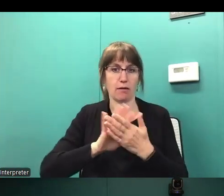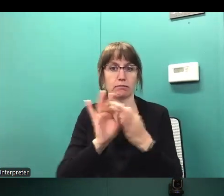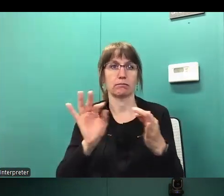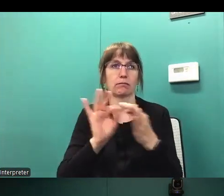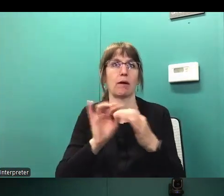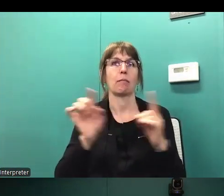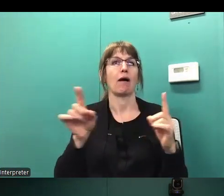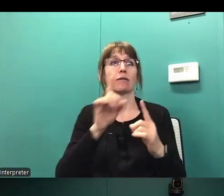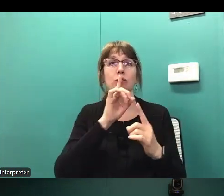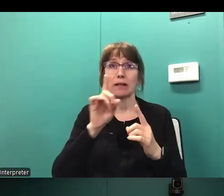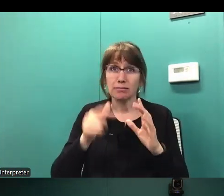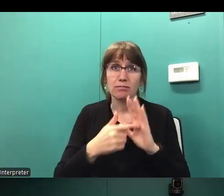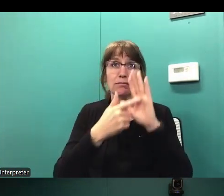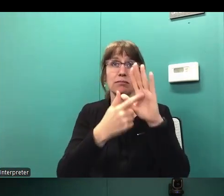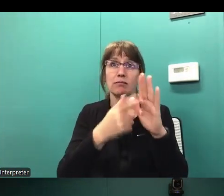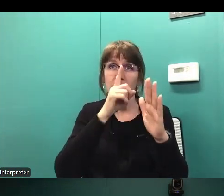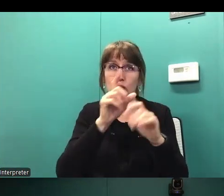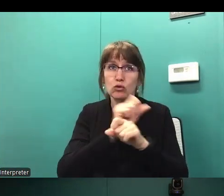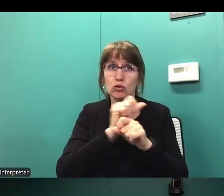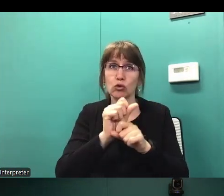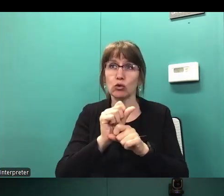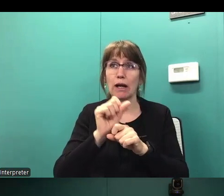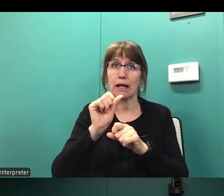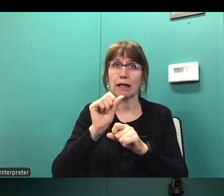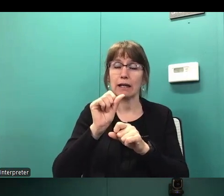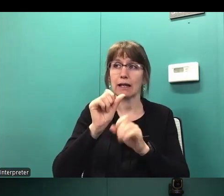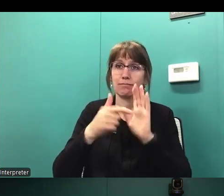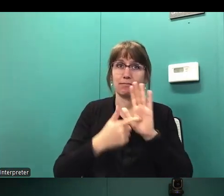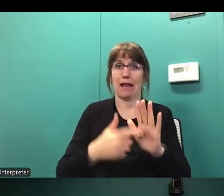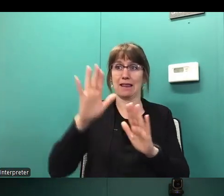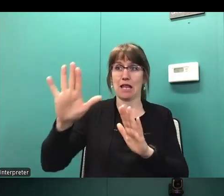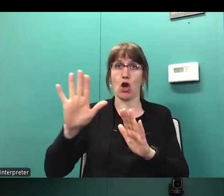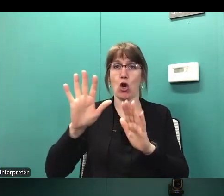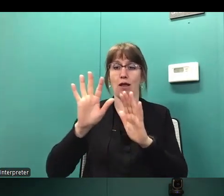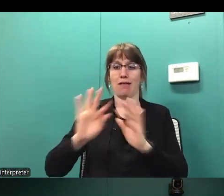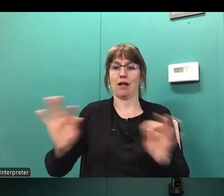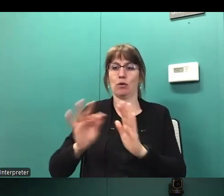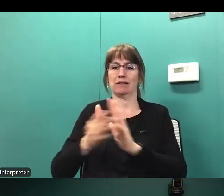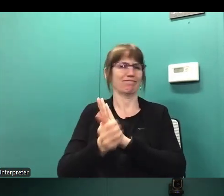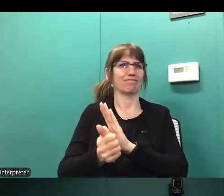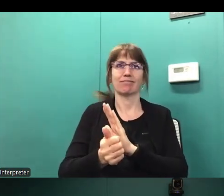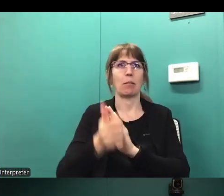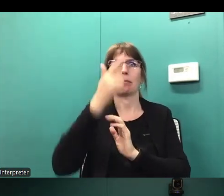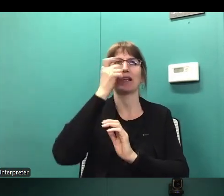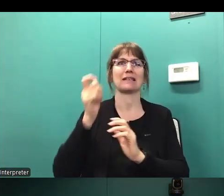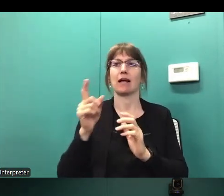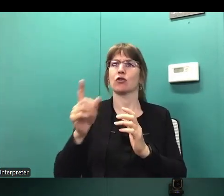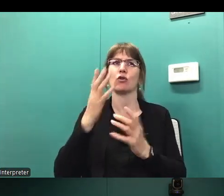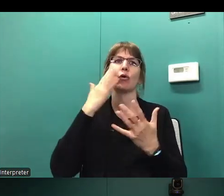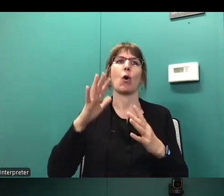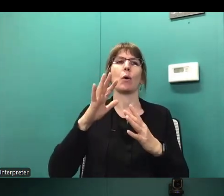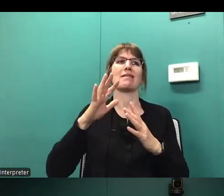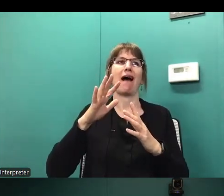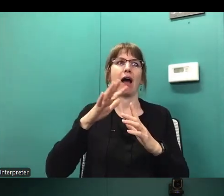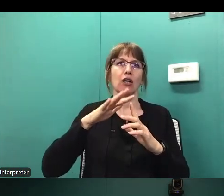really provide a true representation of the child's language skills because you have no context of how they're using these utterances at all. You just know they're saying